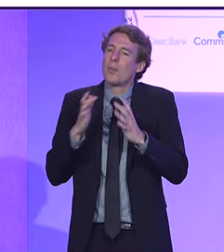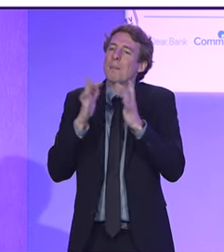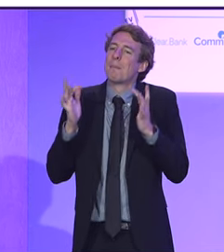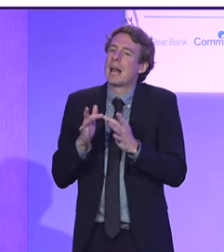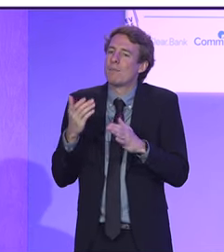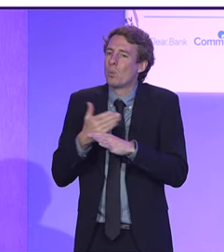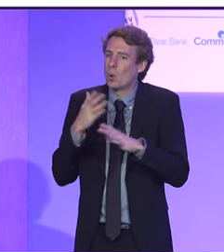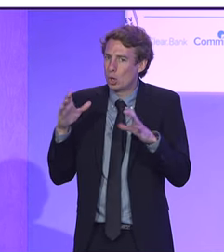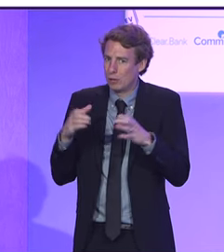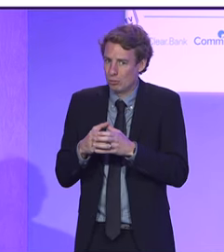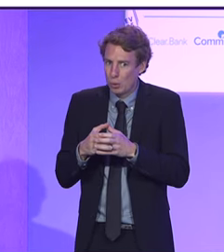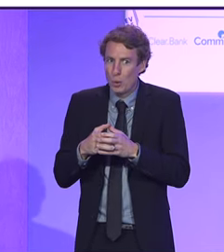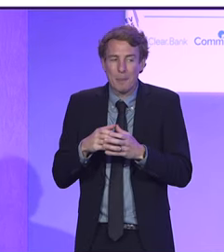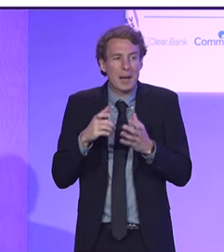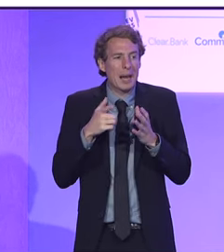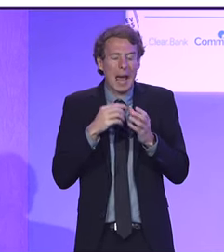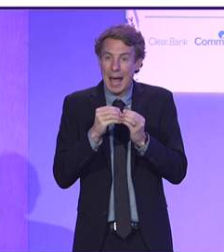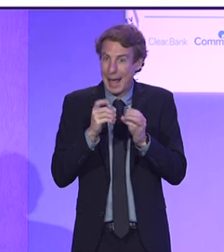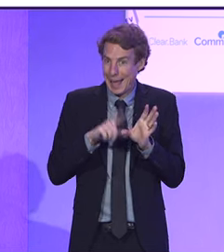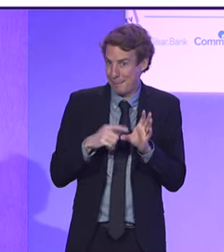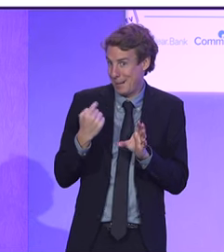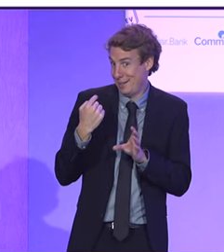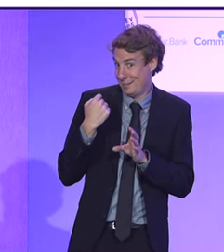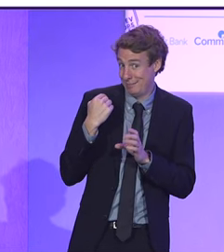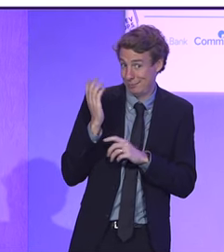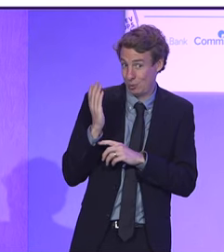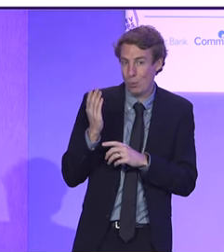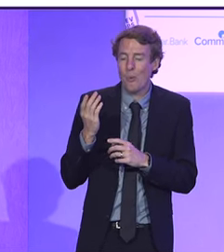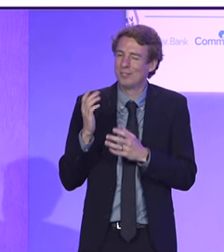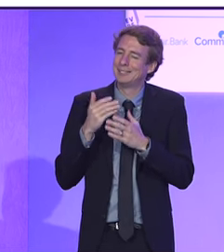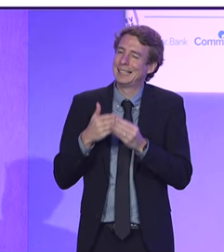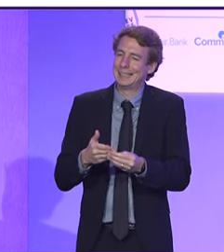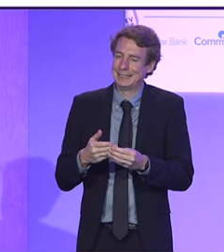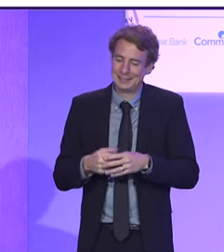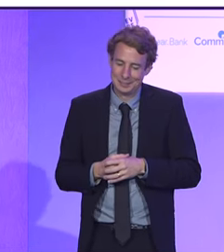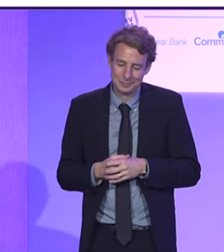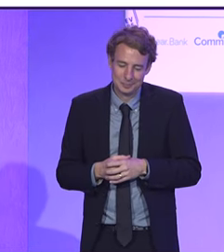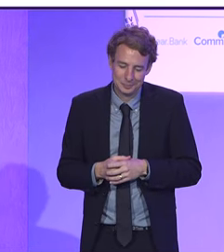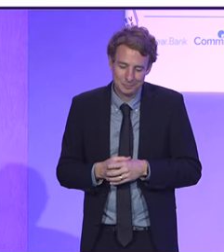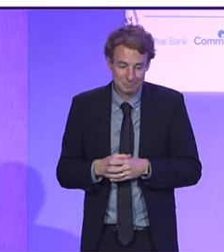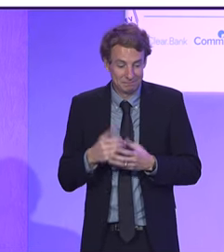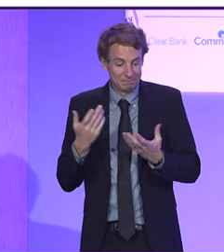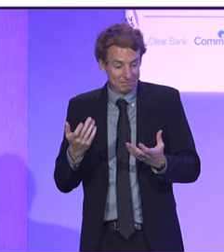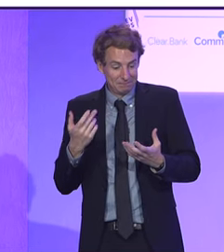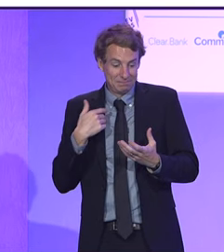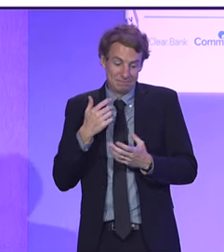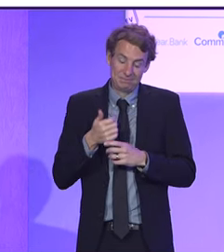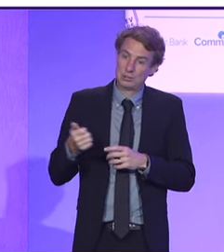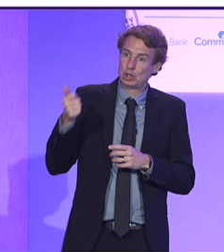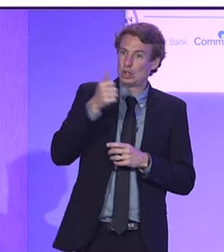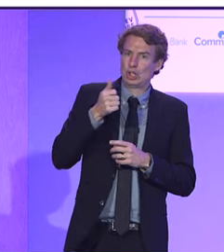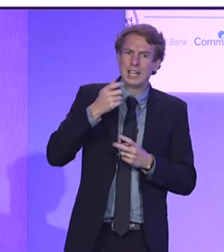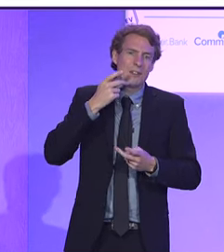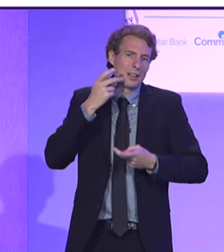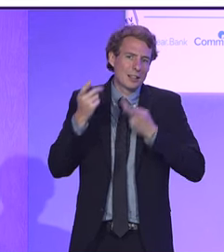is led by the lovely Abby, who gave the talk earlier this morning. And yeah, as mentioned, I'm the chief karaoke officer